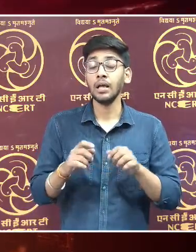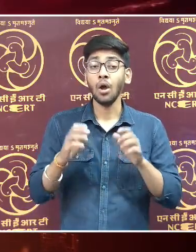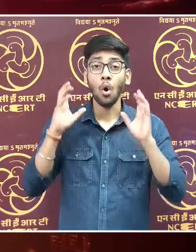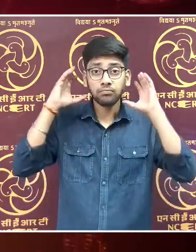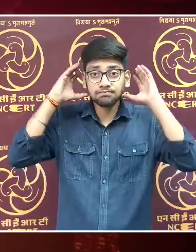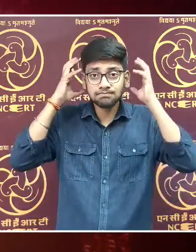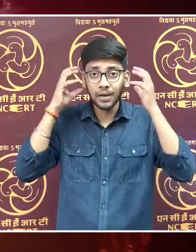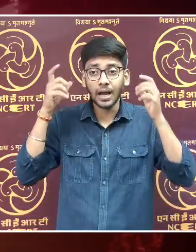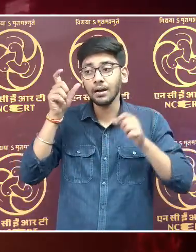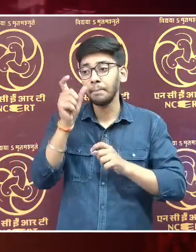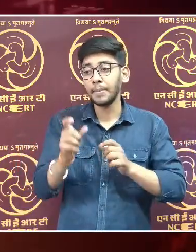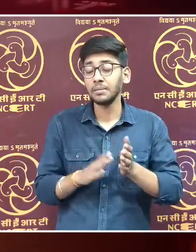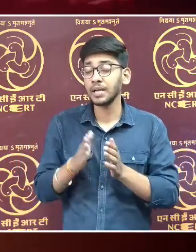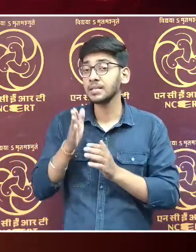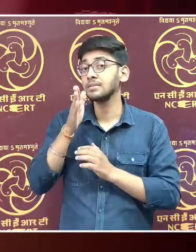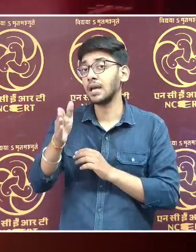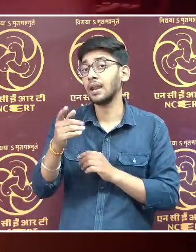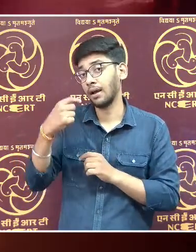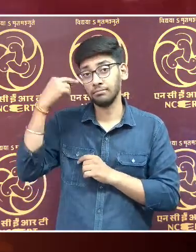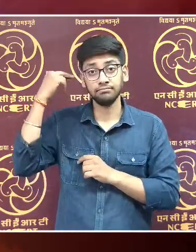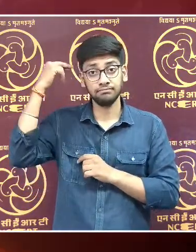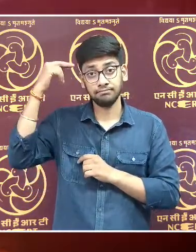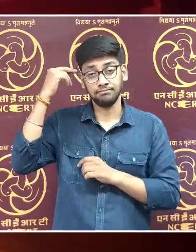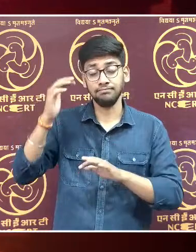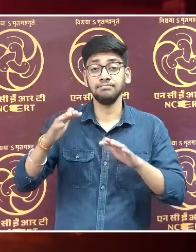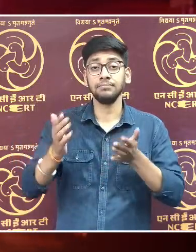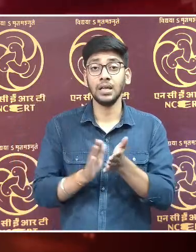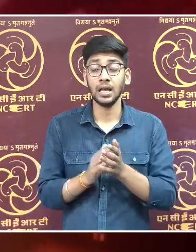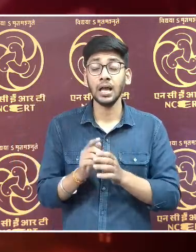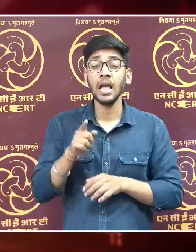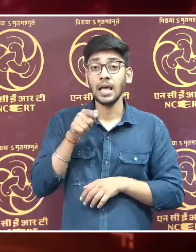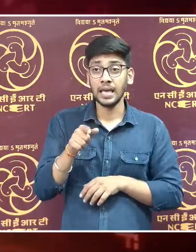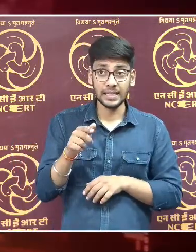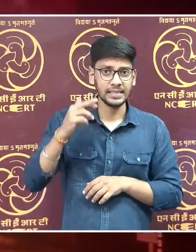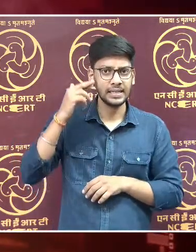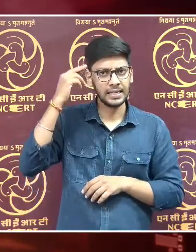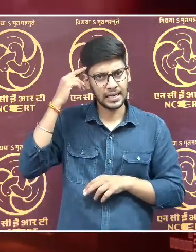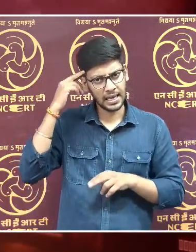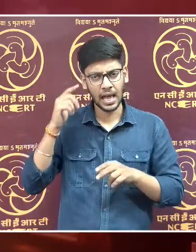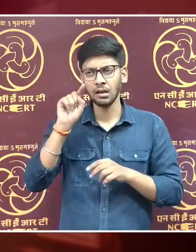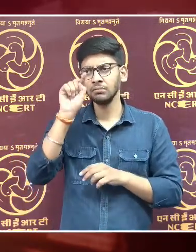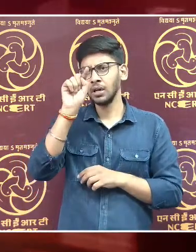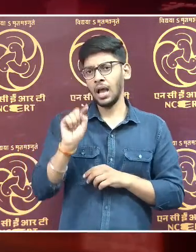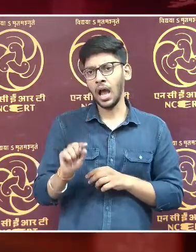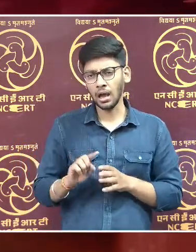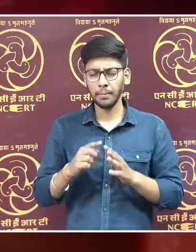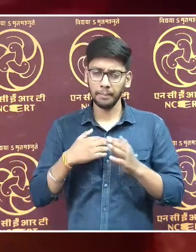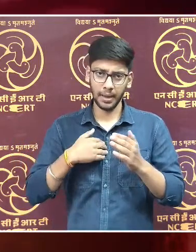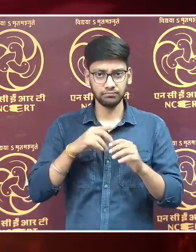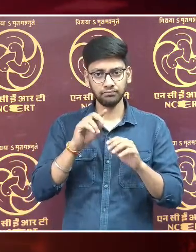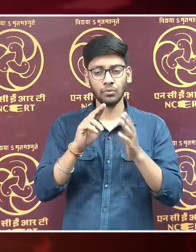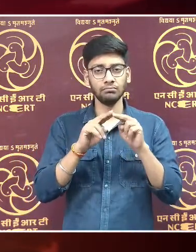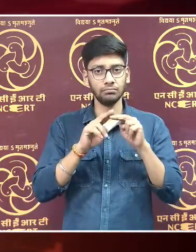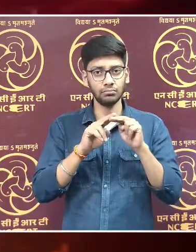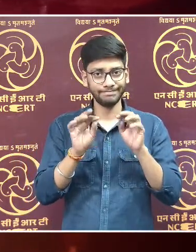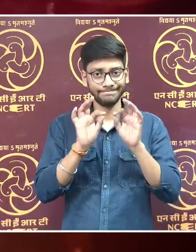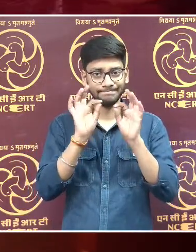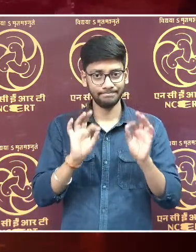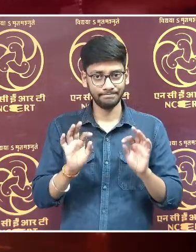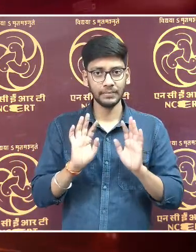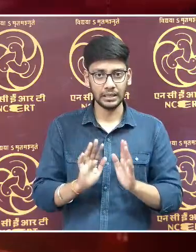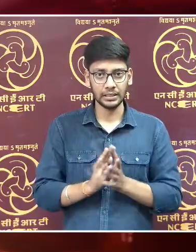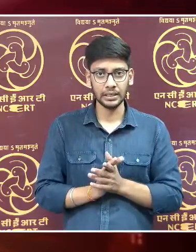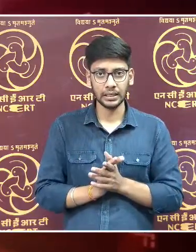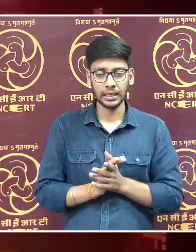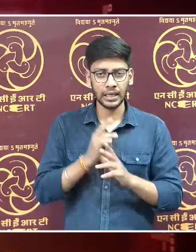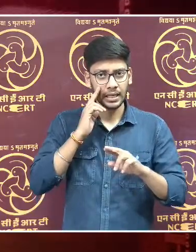audiologist? Yes, ma'am. For that also we have developed a identification checklist kind, which are the